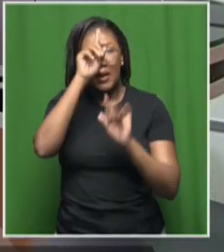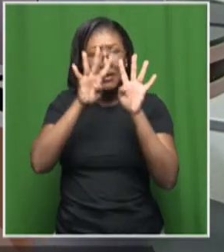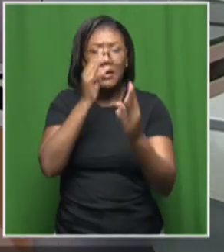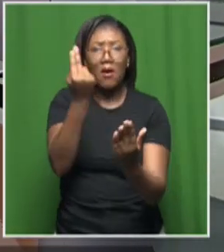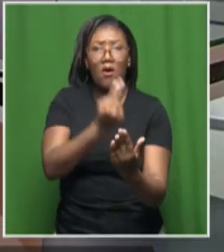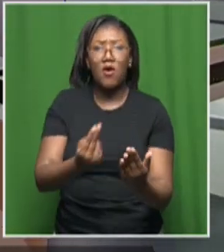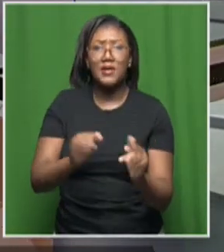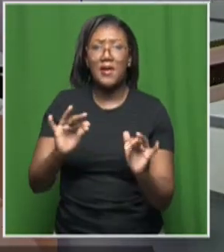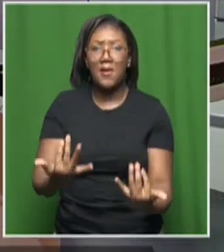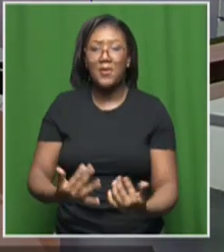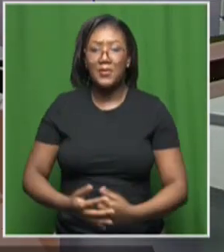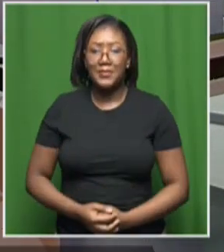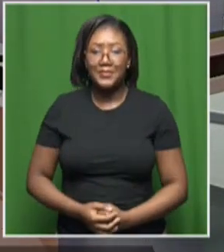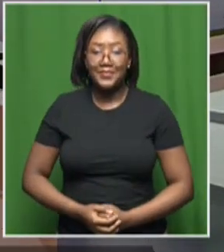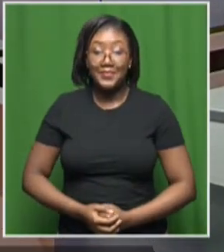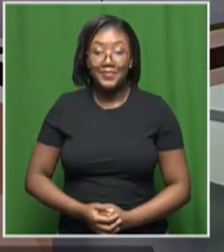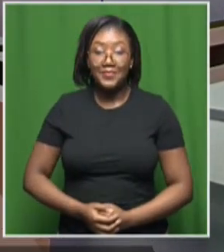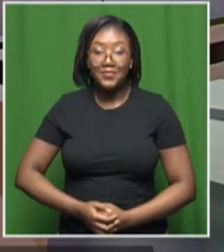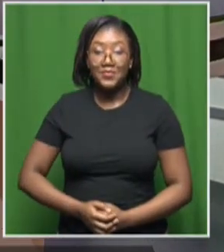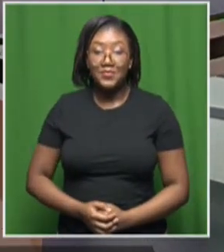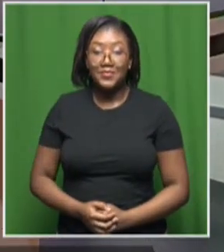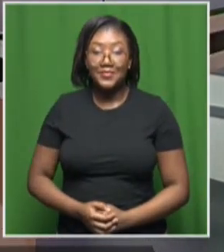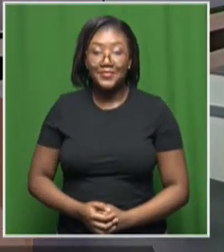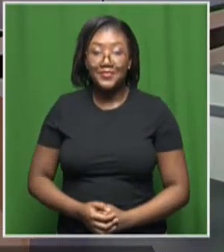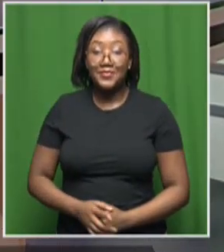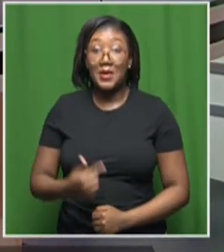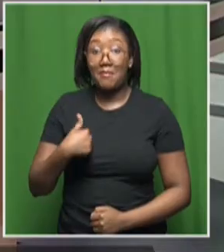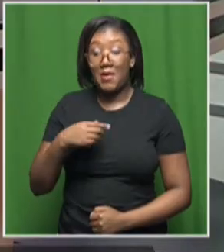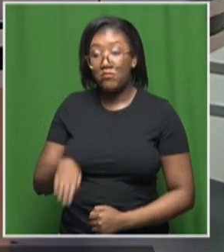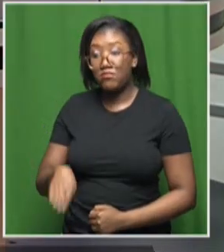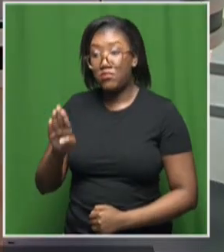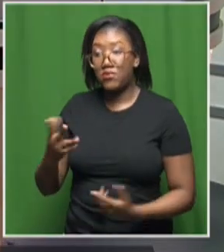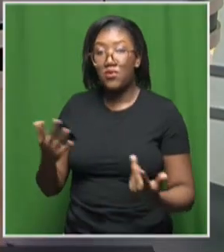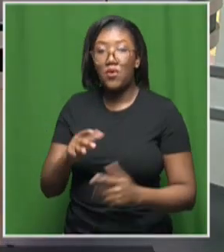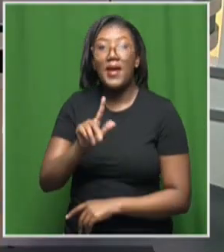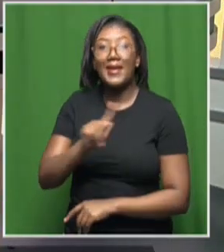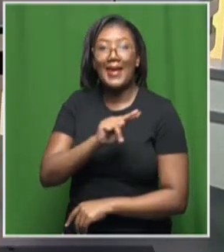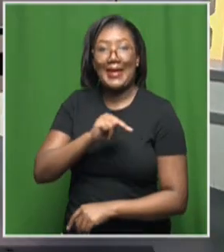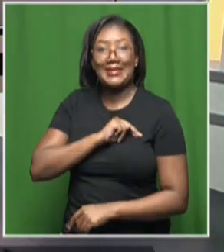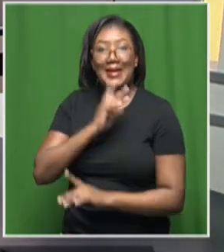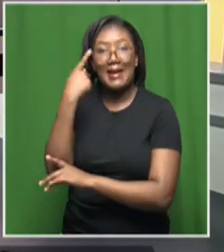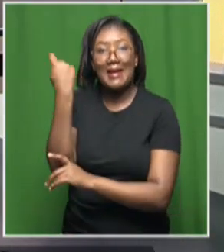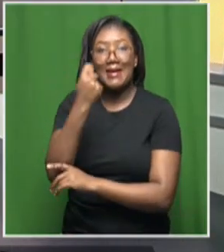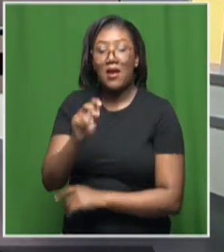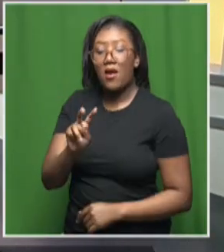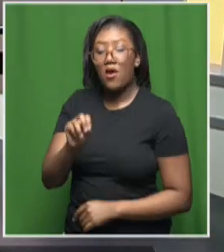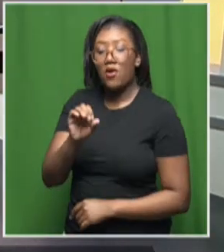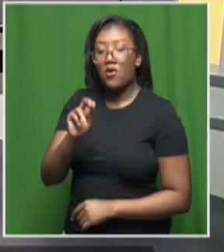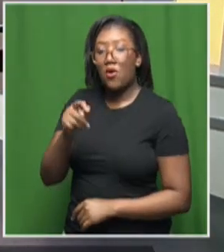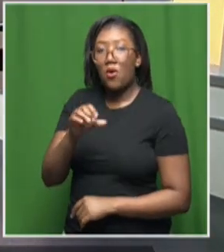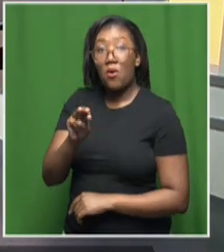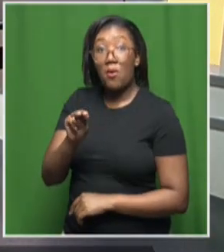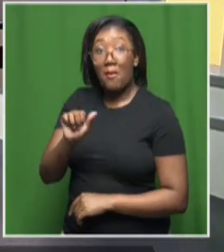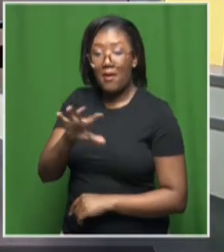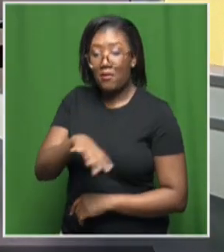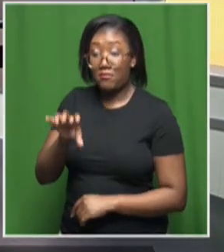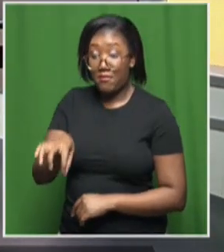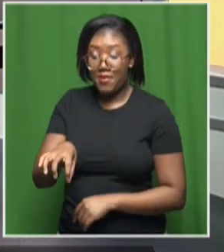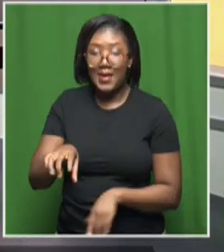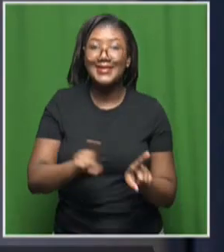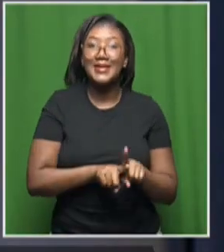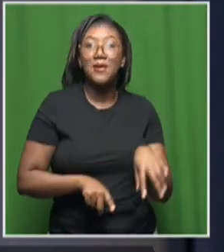mean, you know, I was raised in between Nongoma in KZN and Soweto. I was born in Soweto,